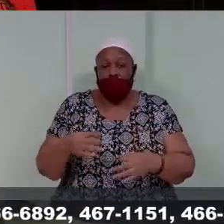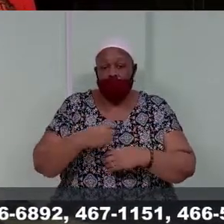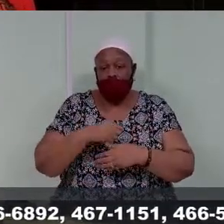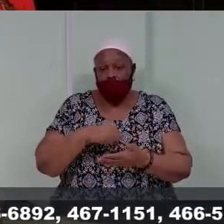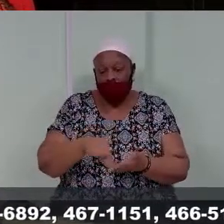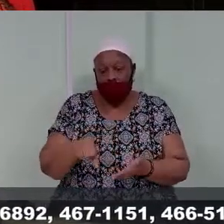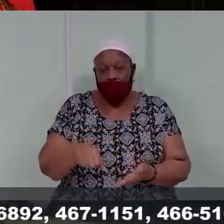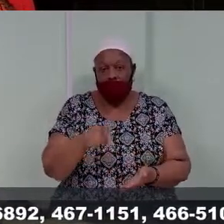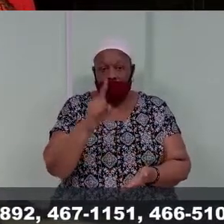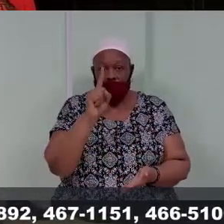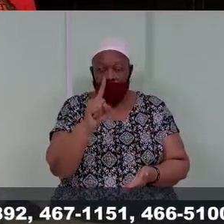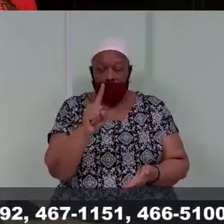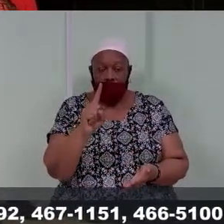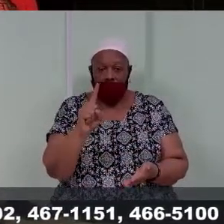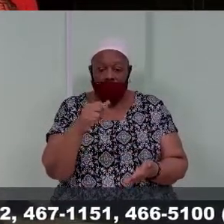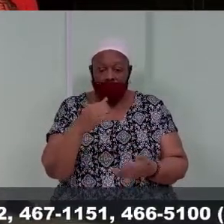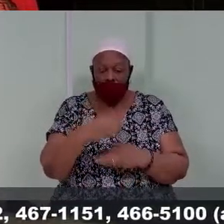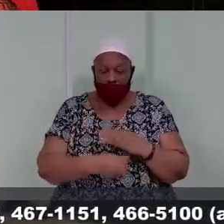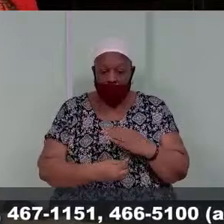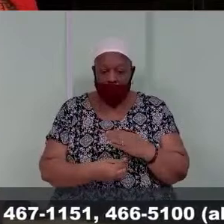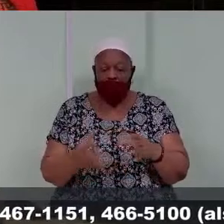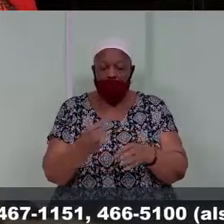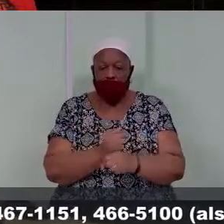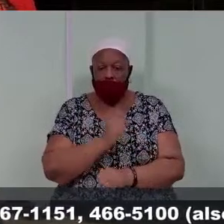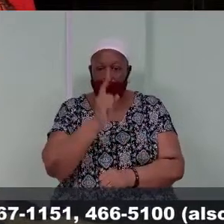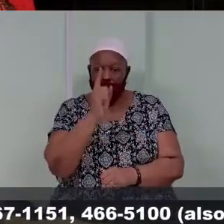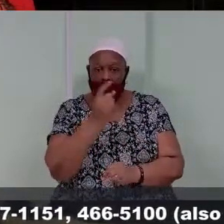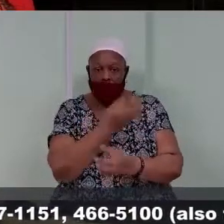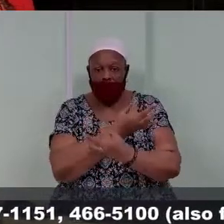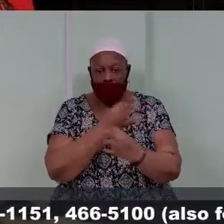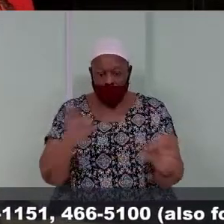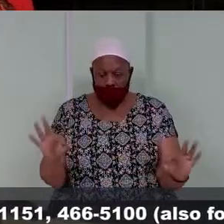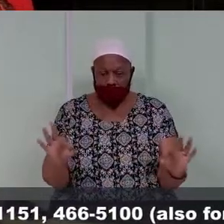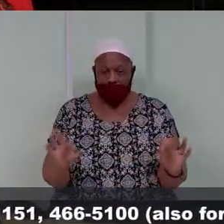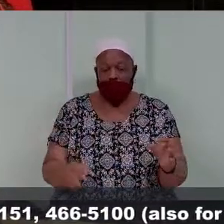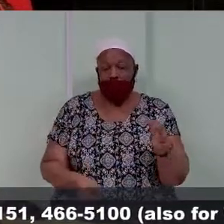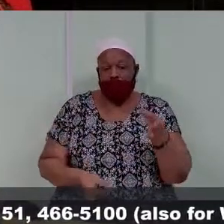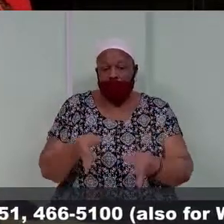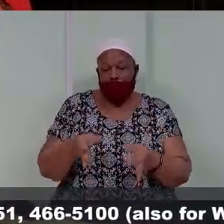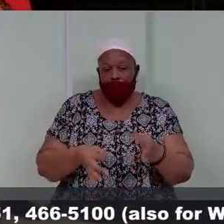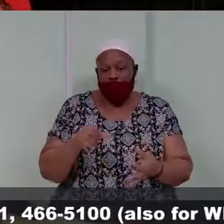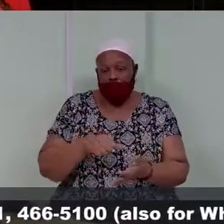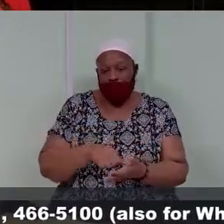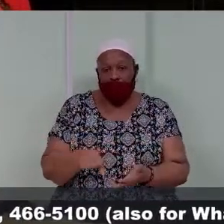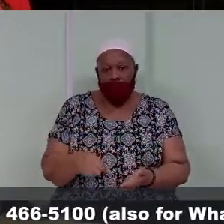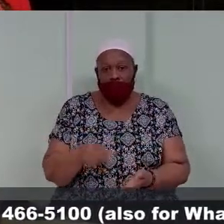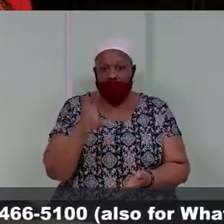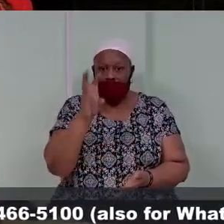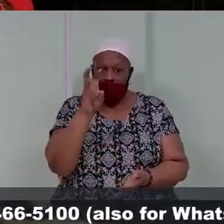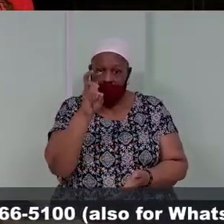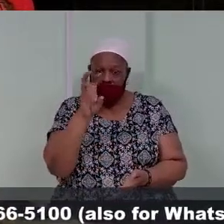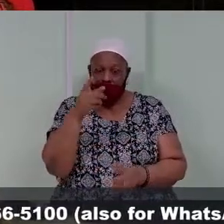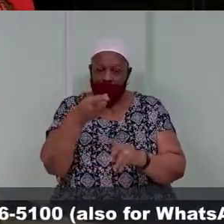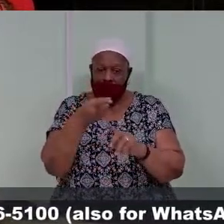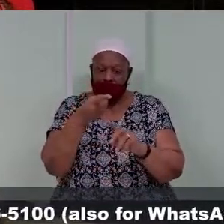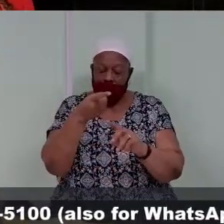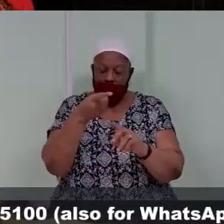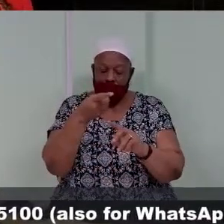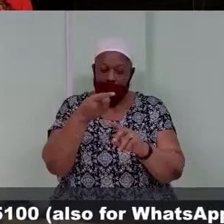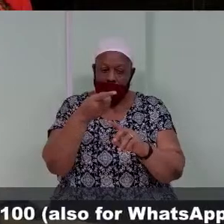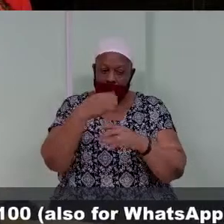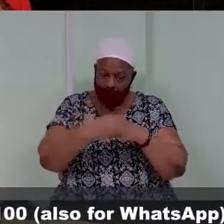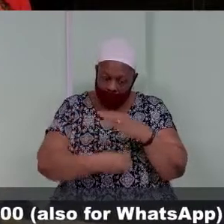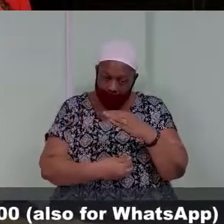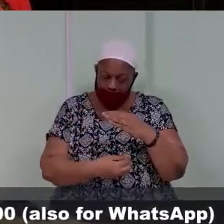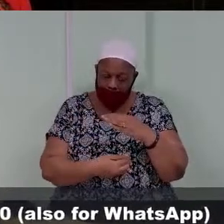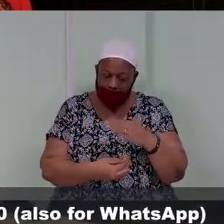free. Whatever you buy, we match it. So those of you who can afford, I urge you, yes, you can